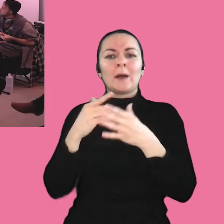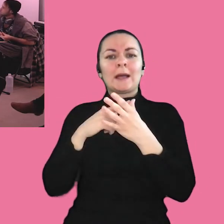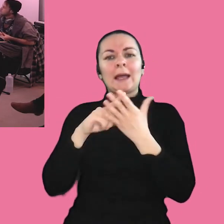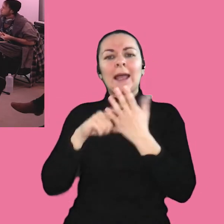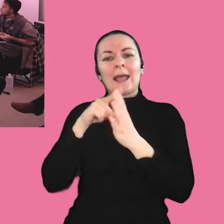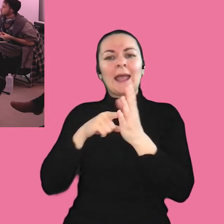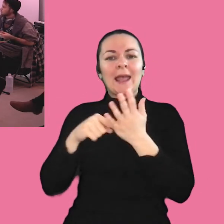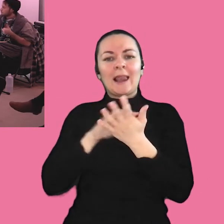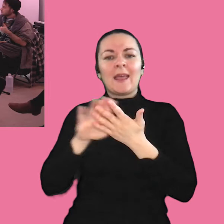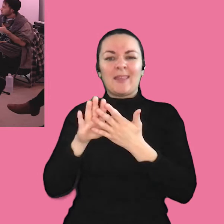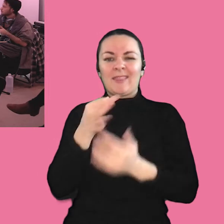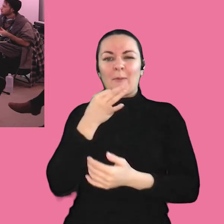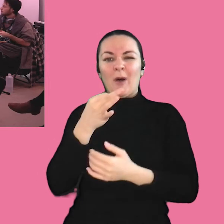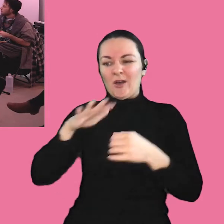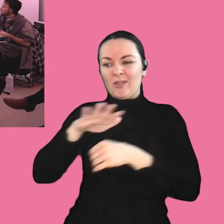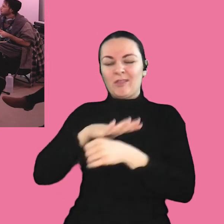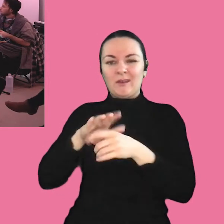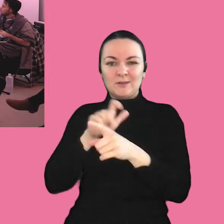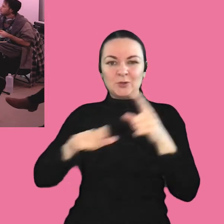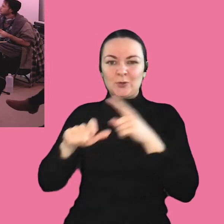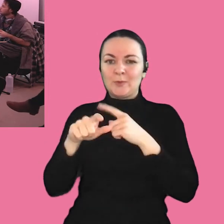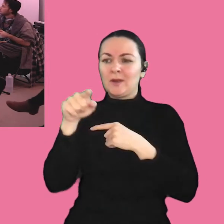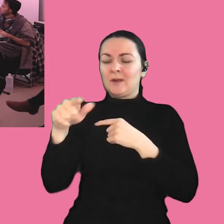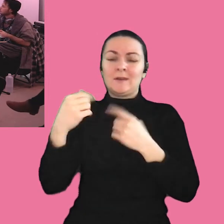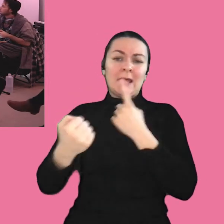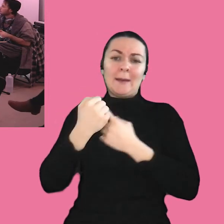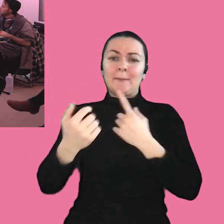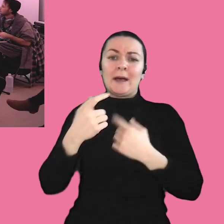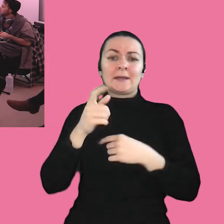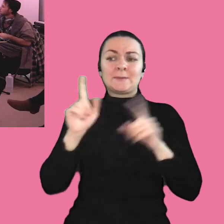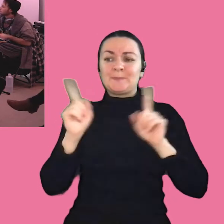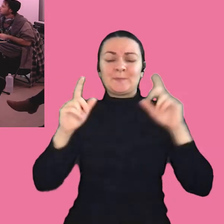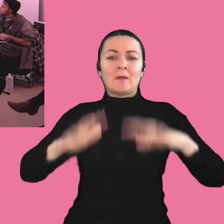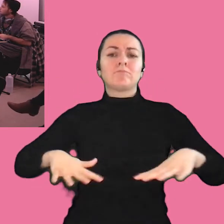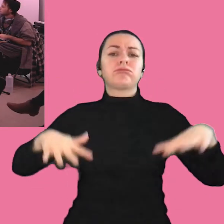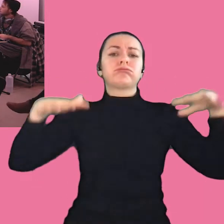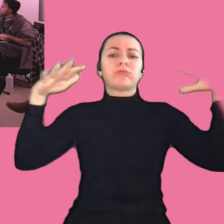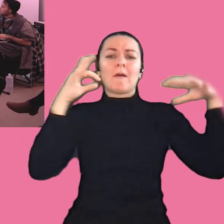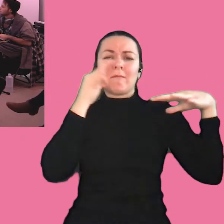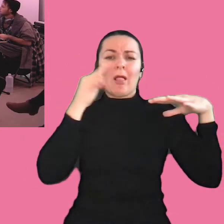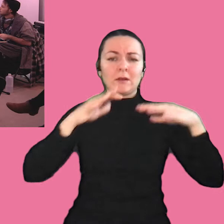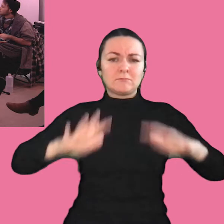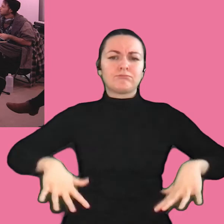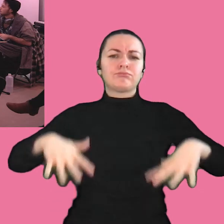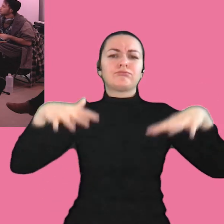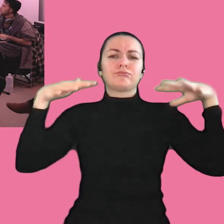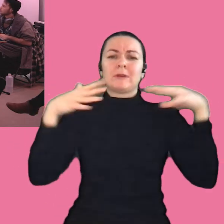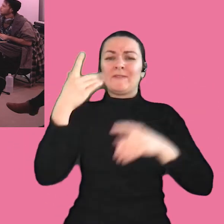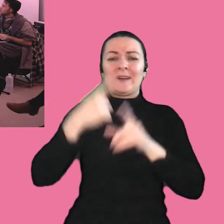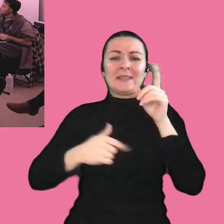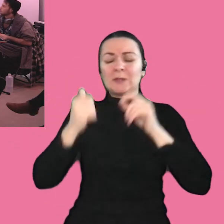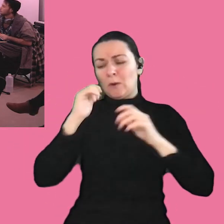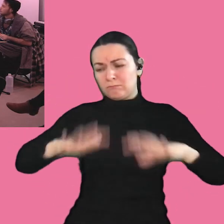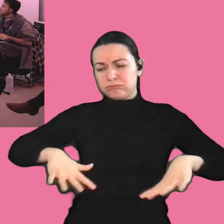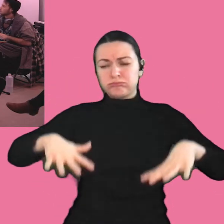leaders. I don't know if you want to add anything on your I think a lot resonates in speaking to